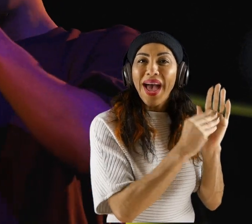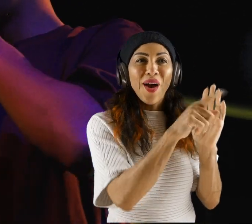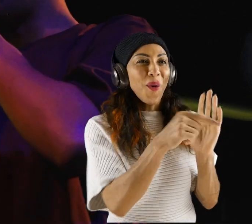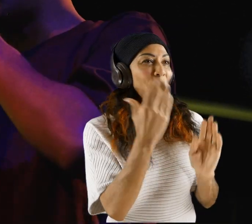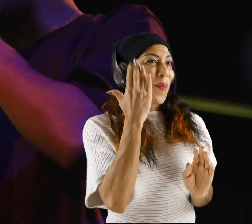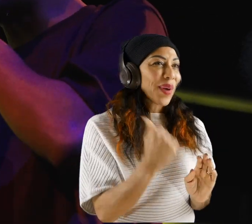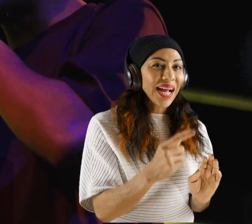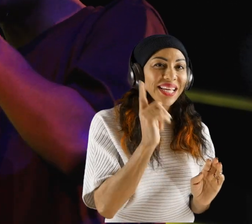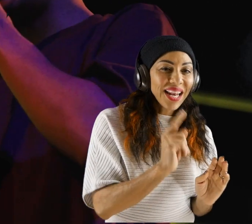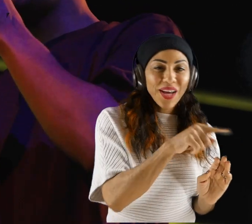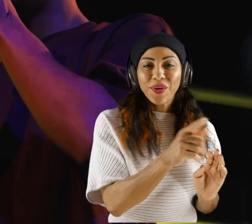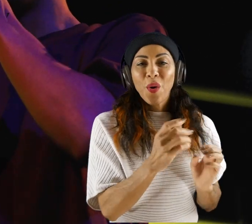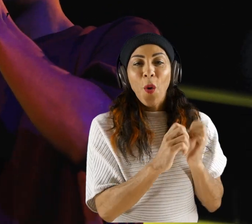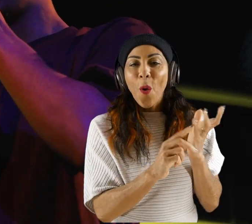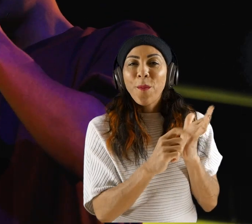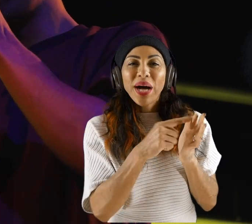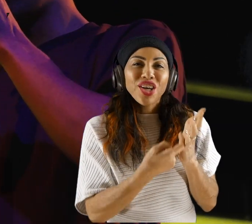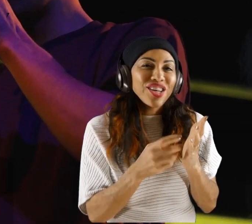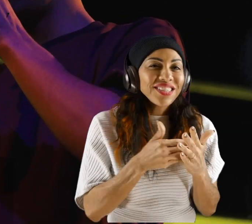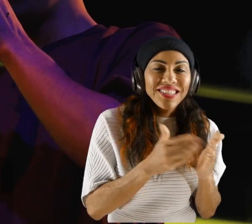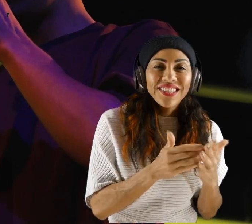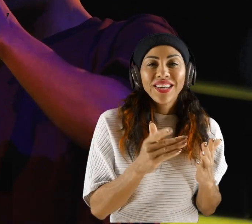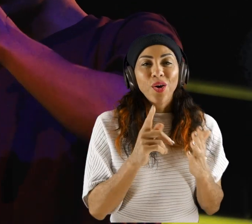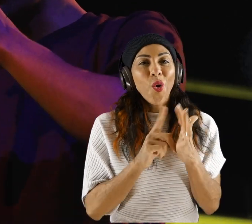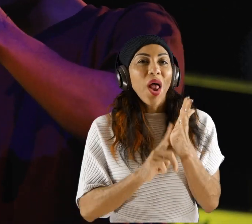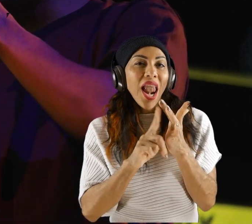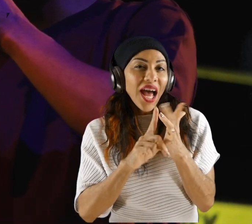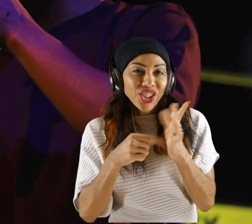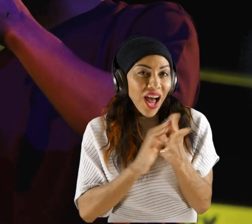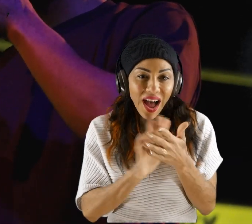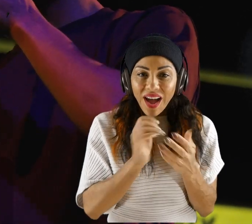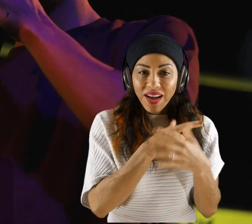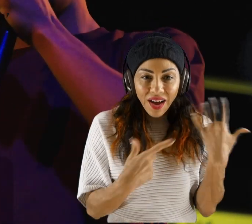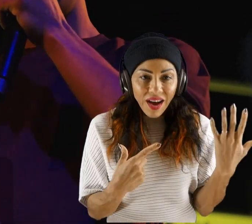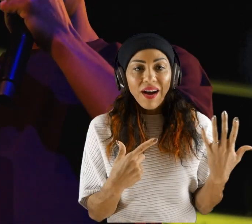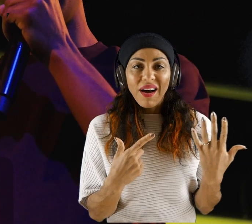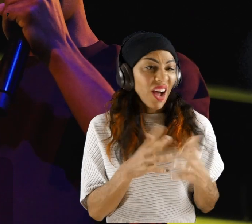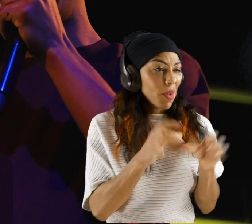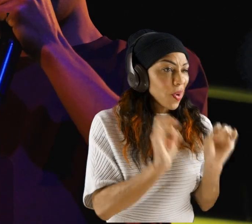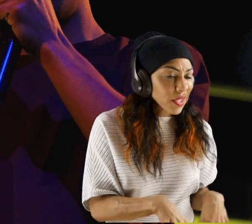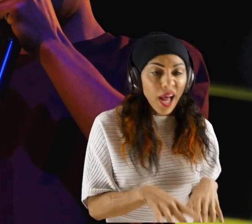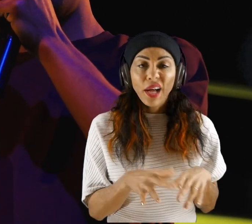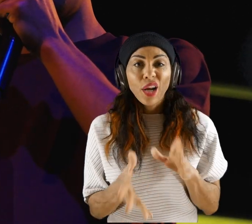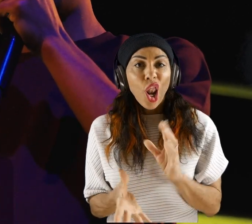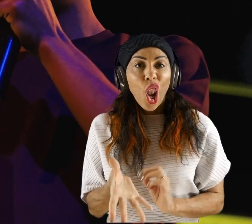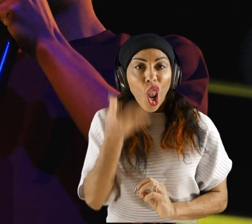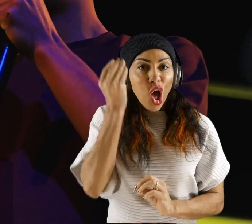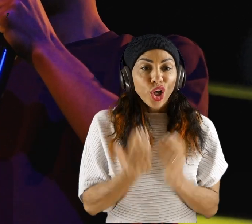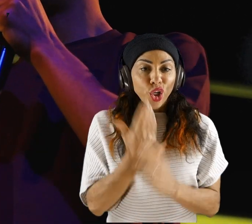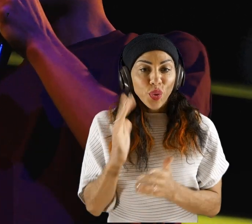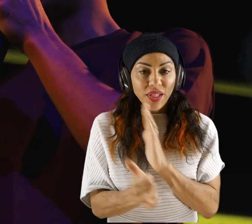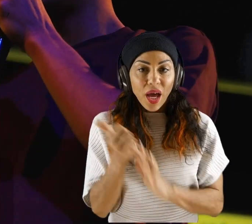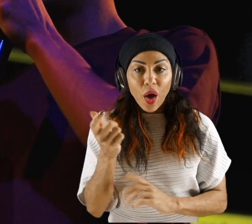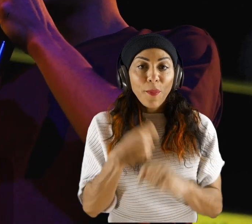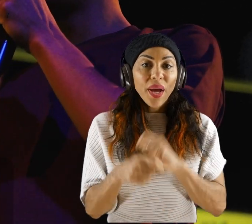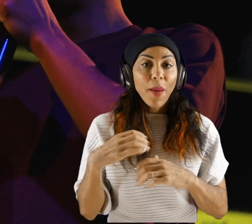Butters or Elijah or any of these things. I can put it down, could do something else, learn a new skill, be a carpenter,